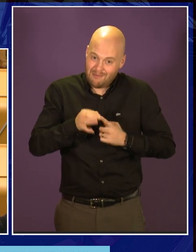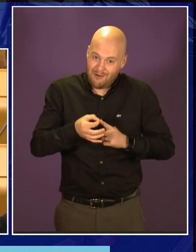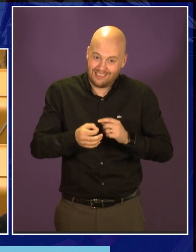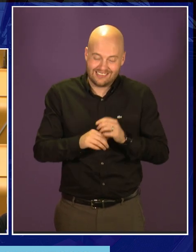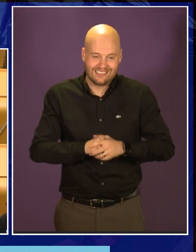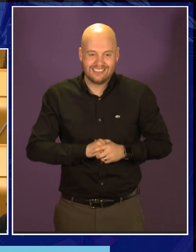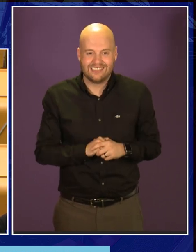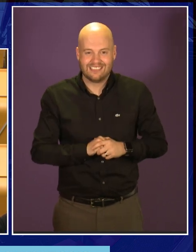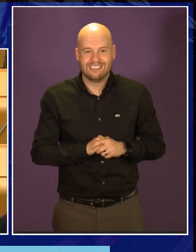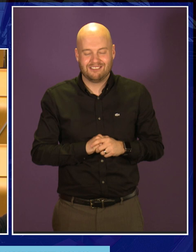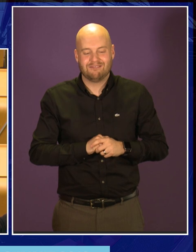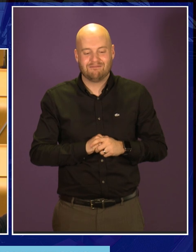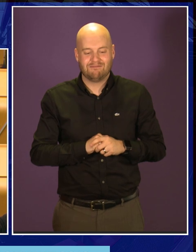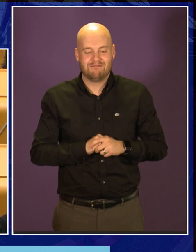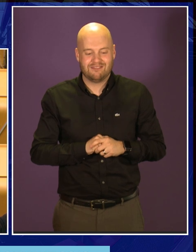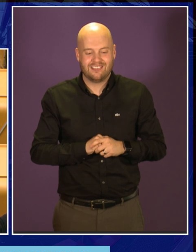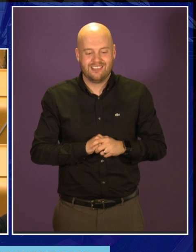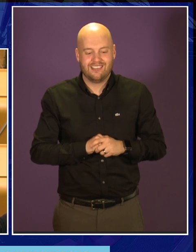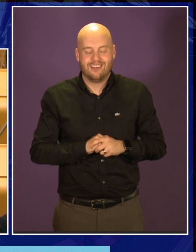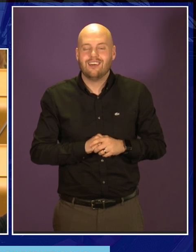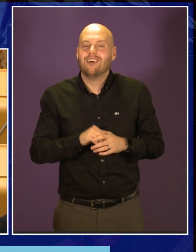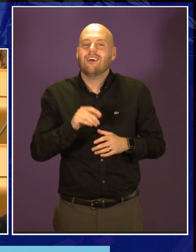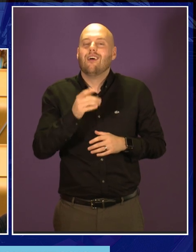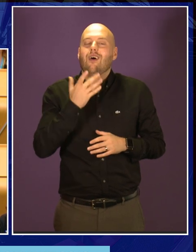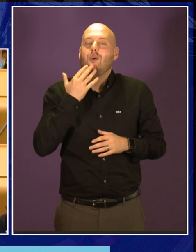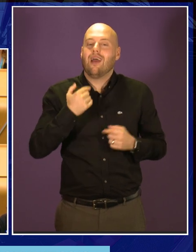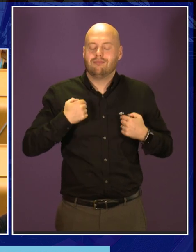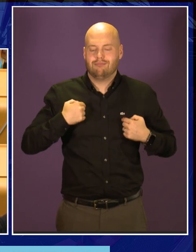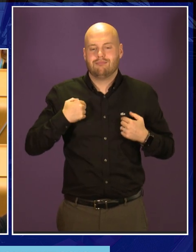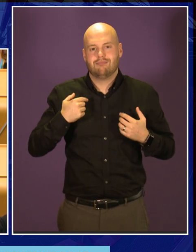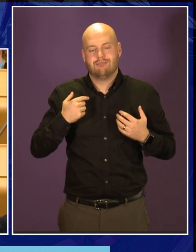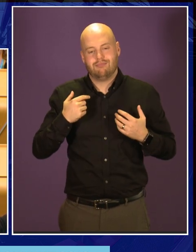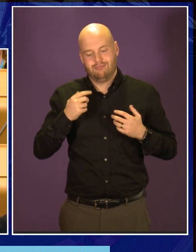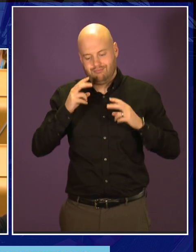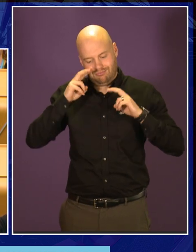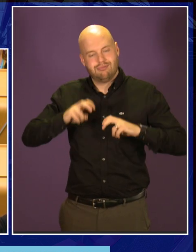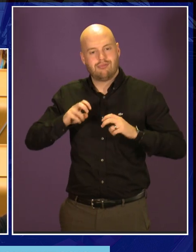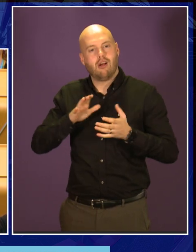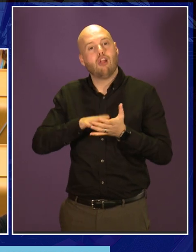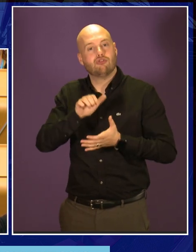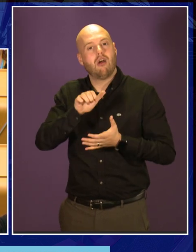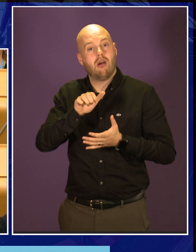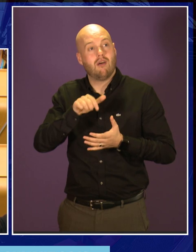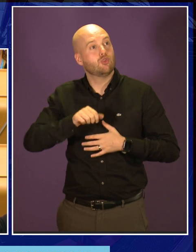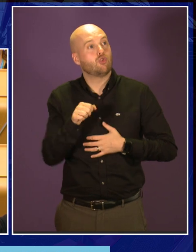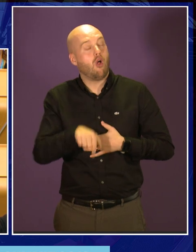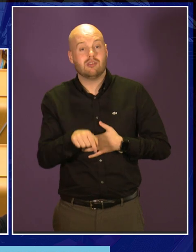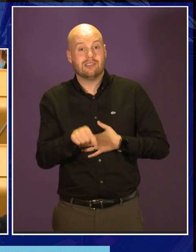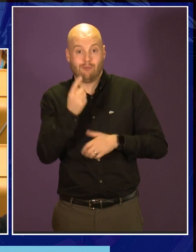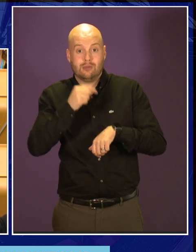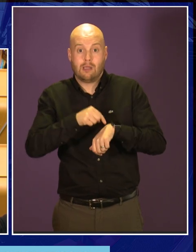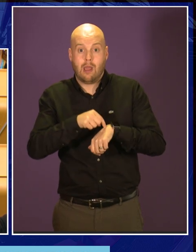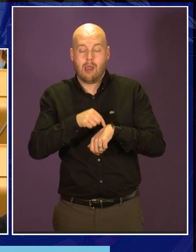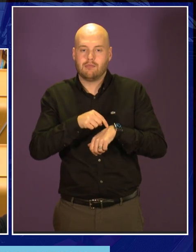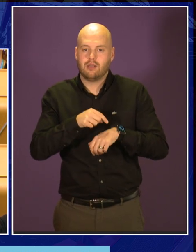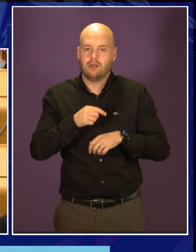First of all, when I looked at culture in general and listened to the Scottish music and the instrument that